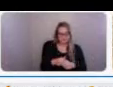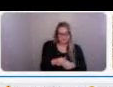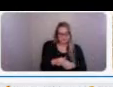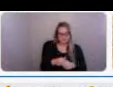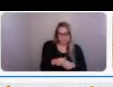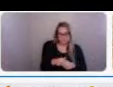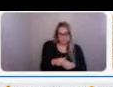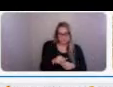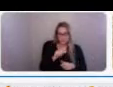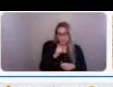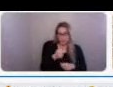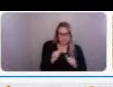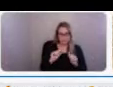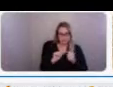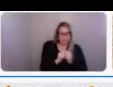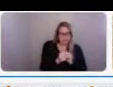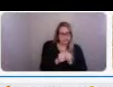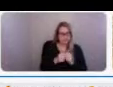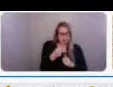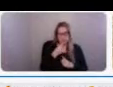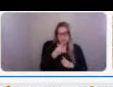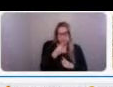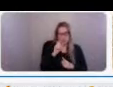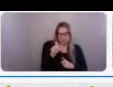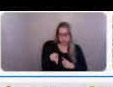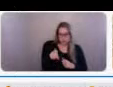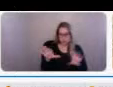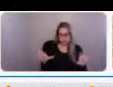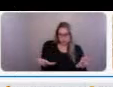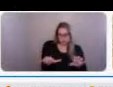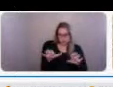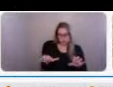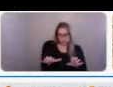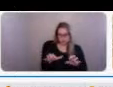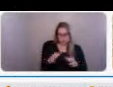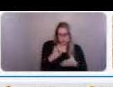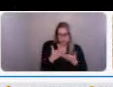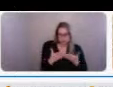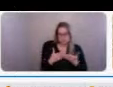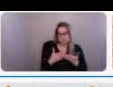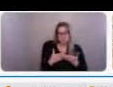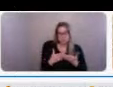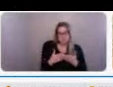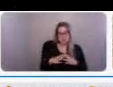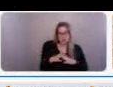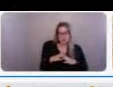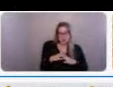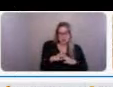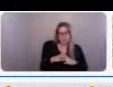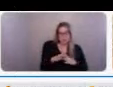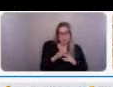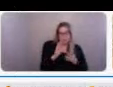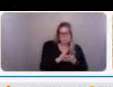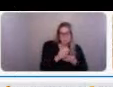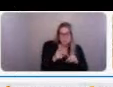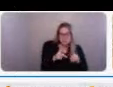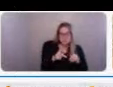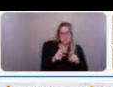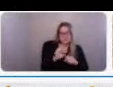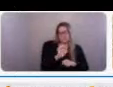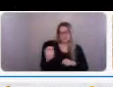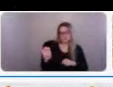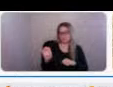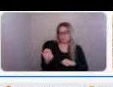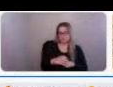uncompetitive and i would say what we need to do is to take some of the population from the east of us over